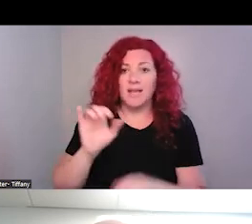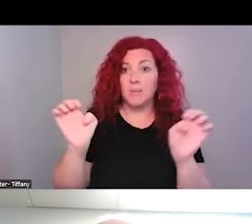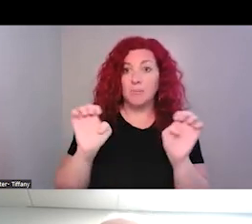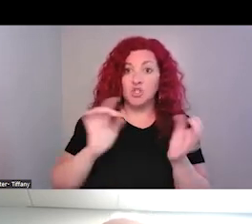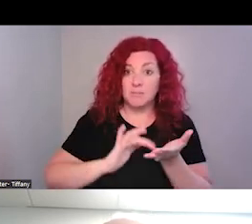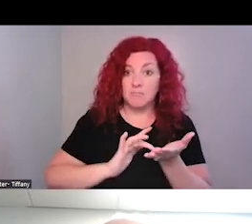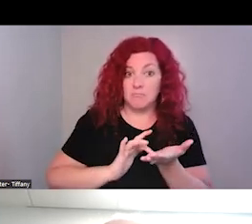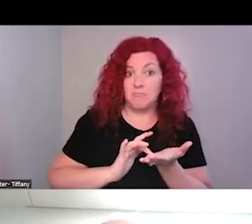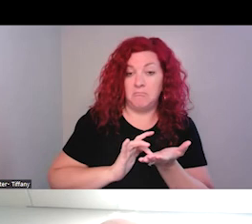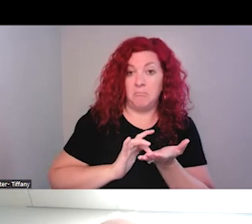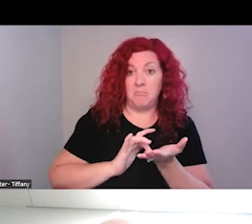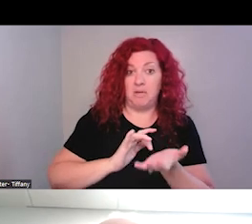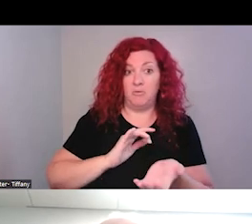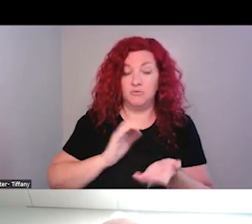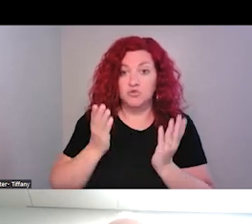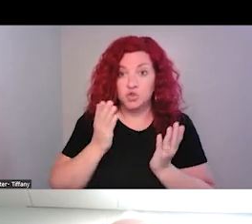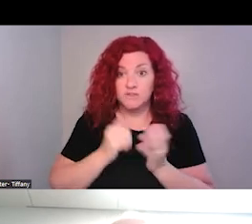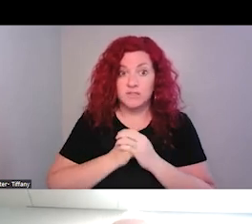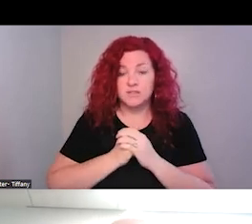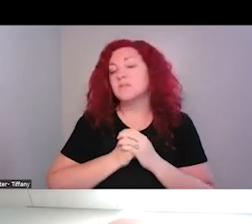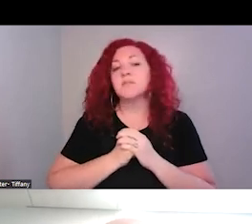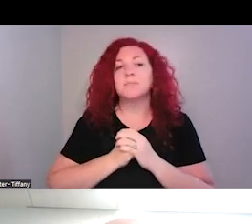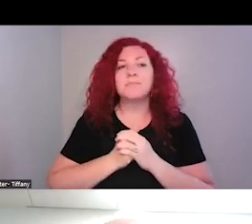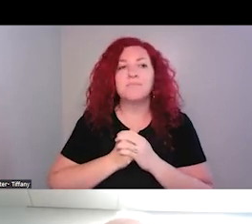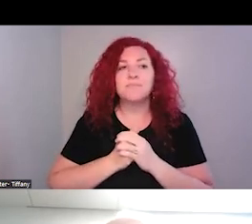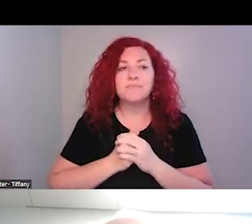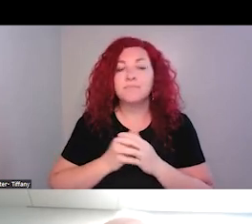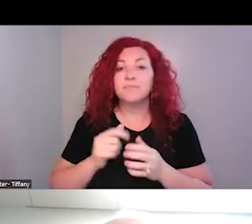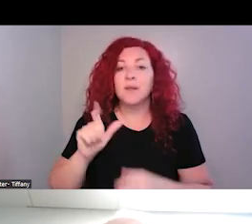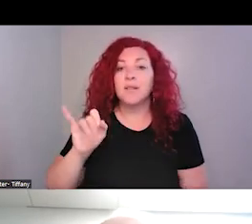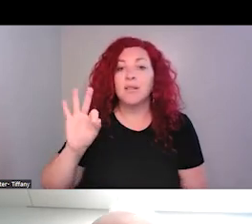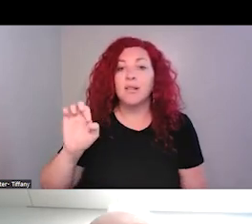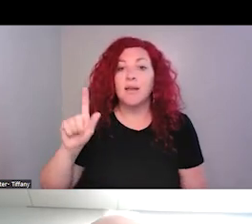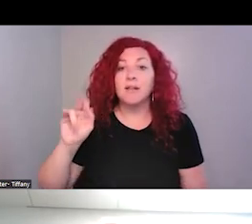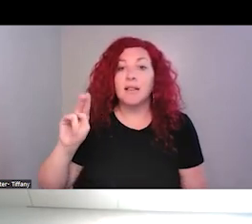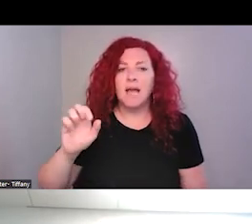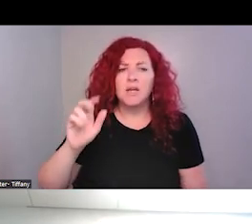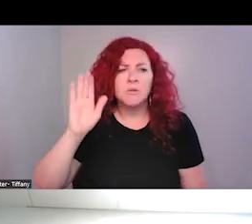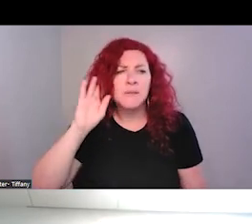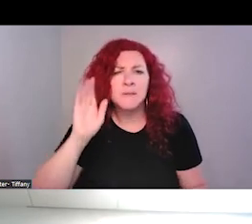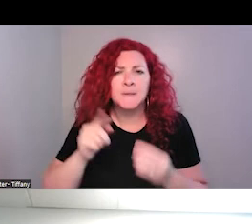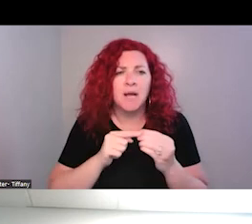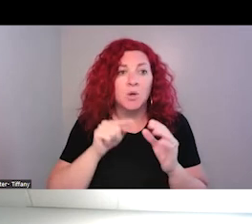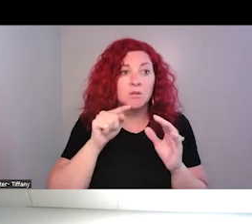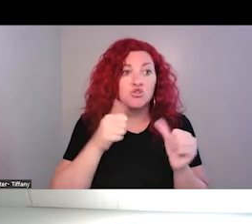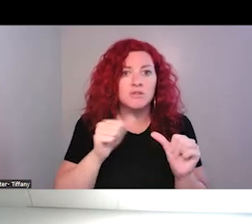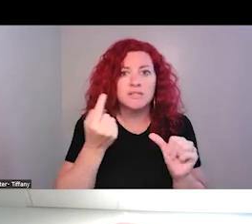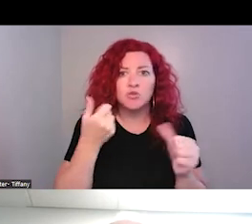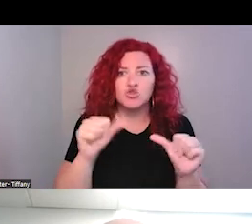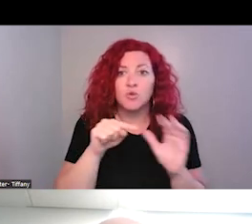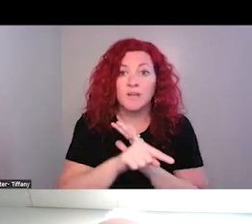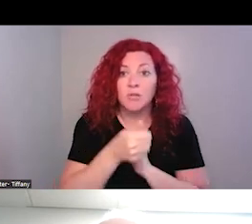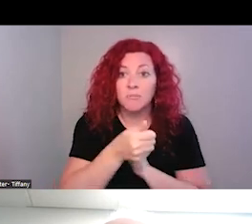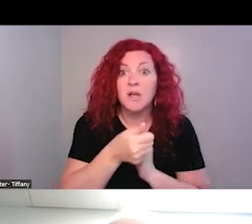When we learn on the lifeline about a suicide attempt in progress, something that